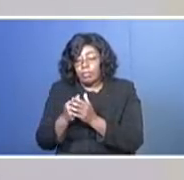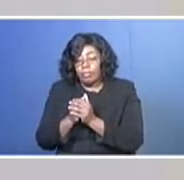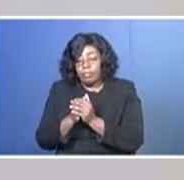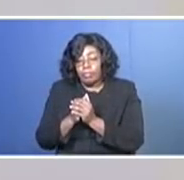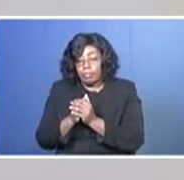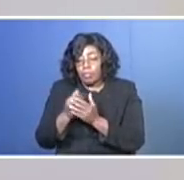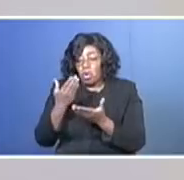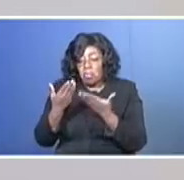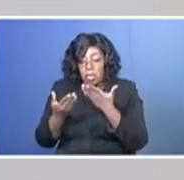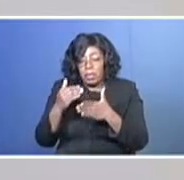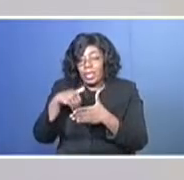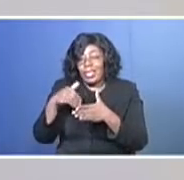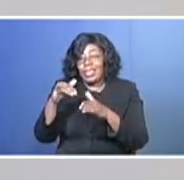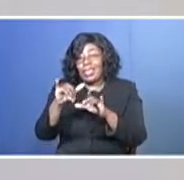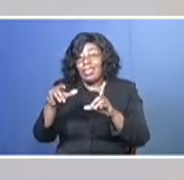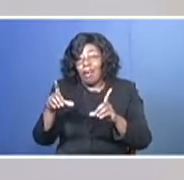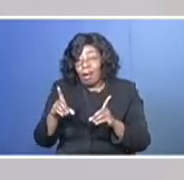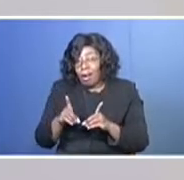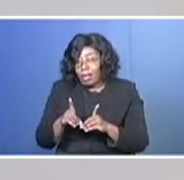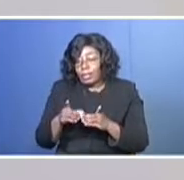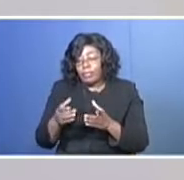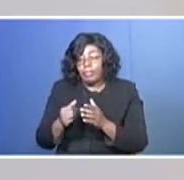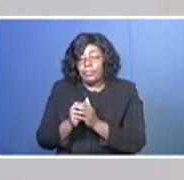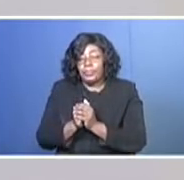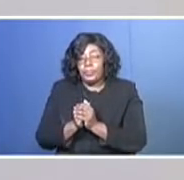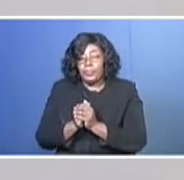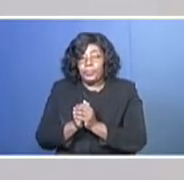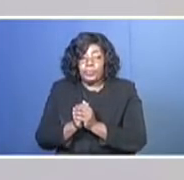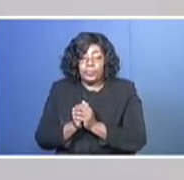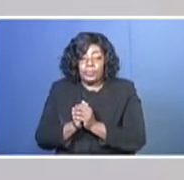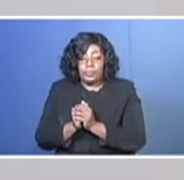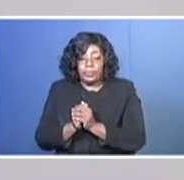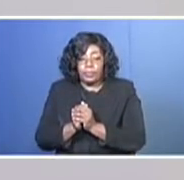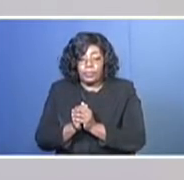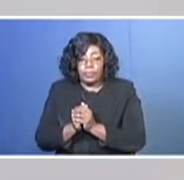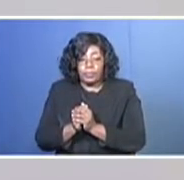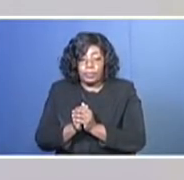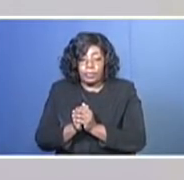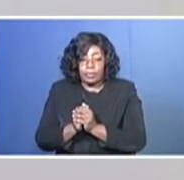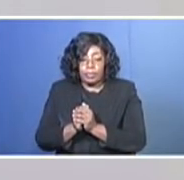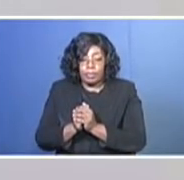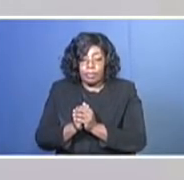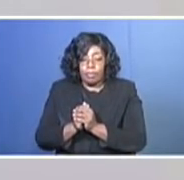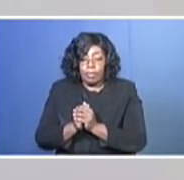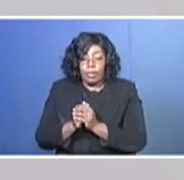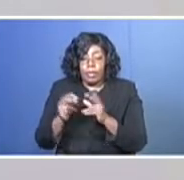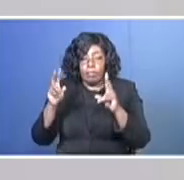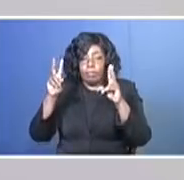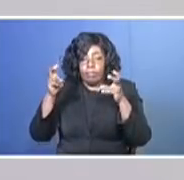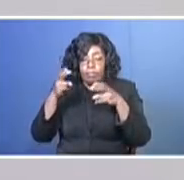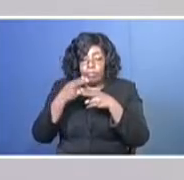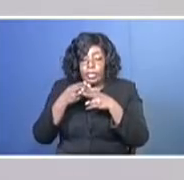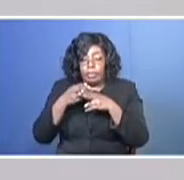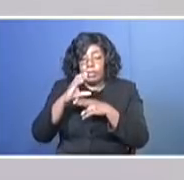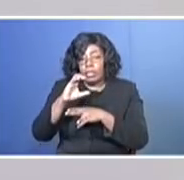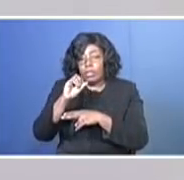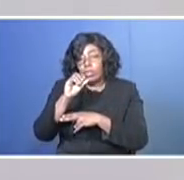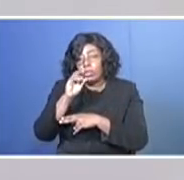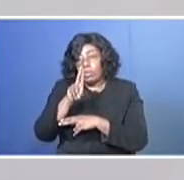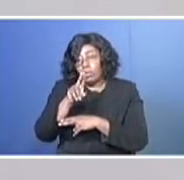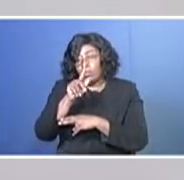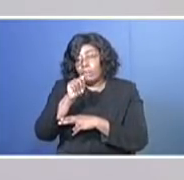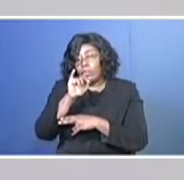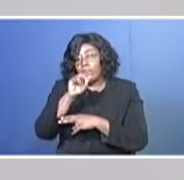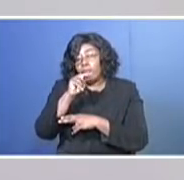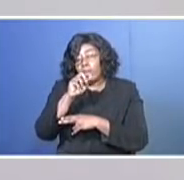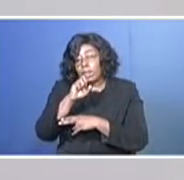a yard, and then references what the name of the title is, so Cutting Up, and Stephen specifically highlights that point of